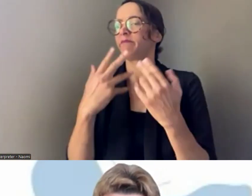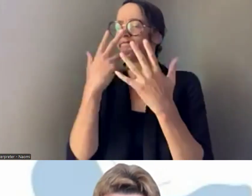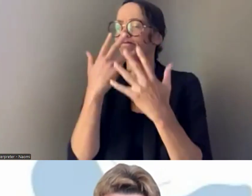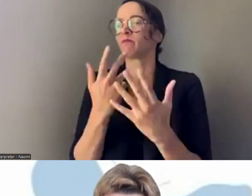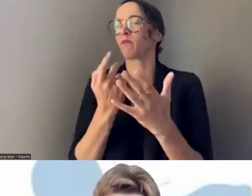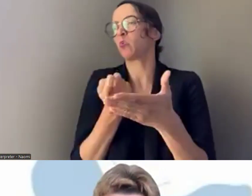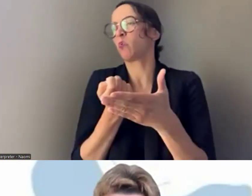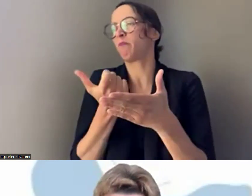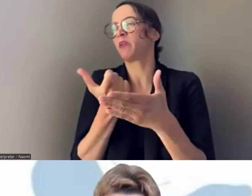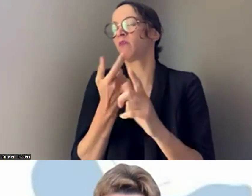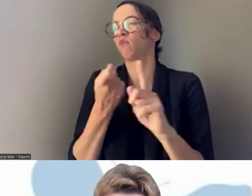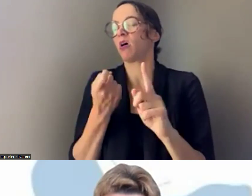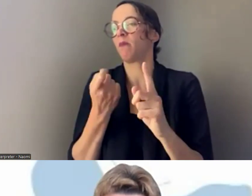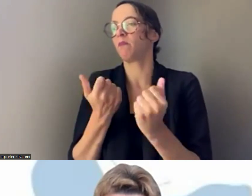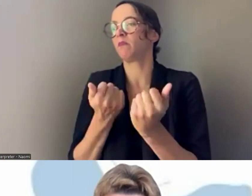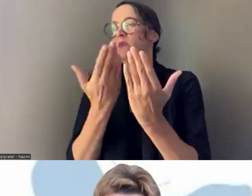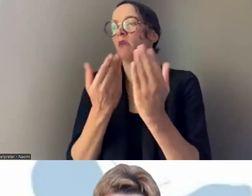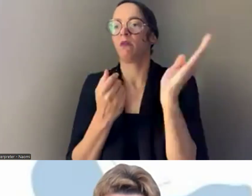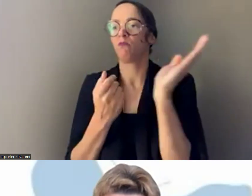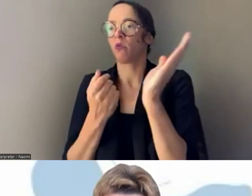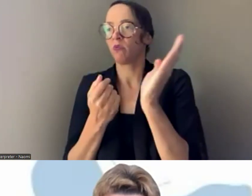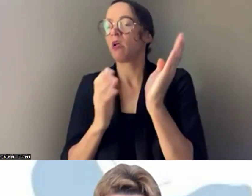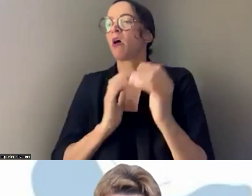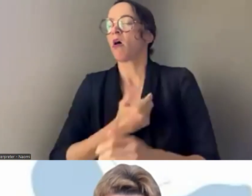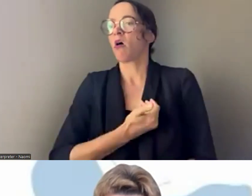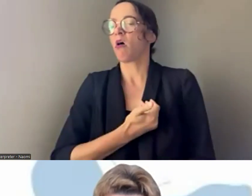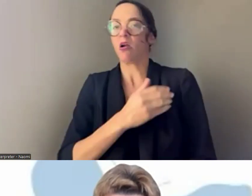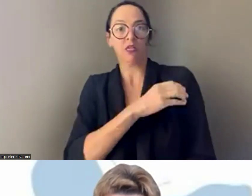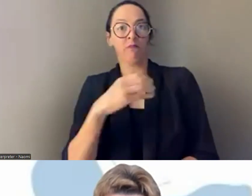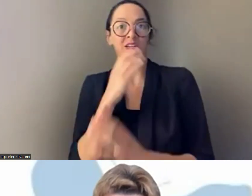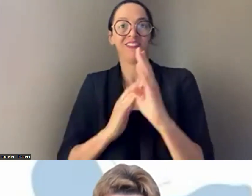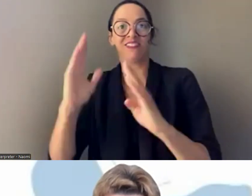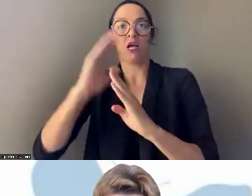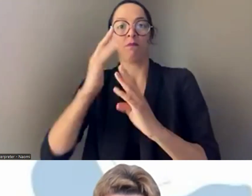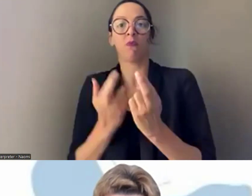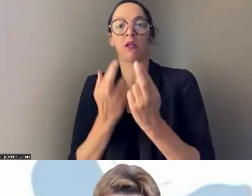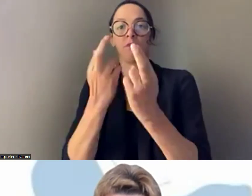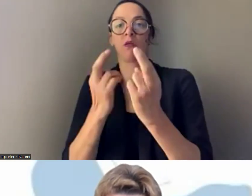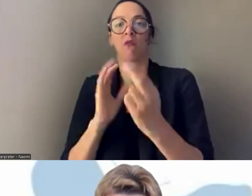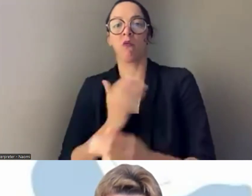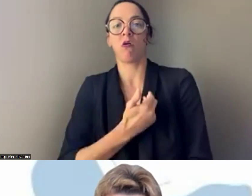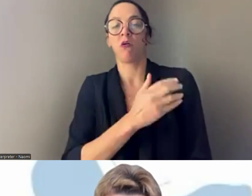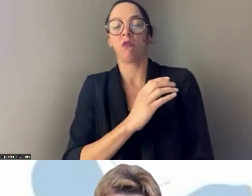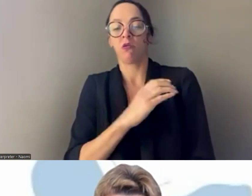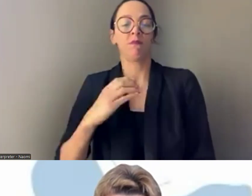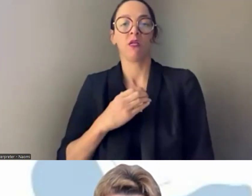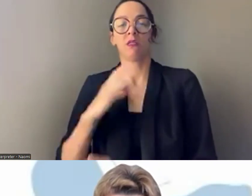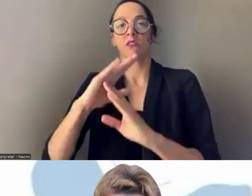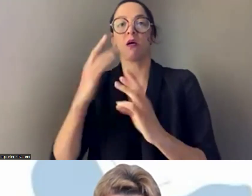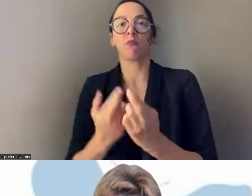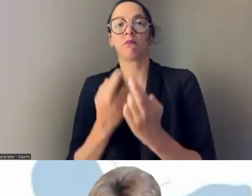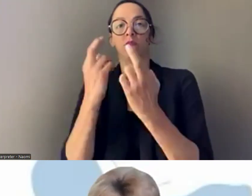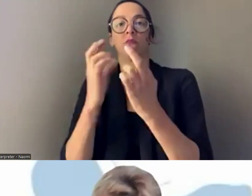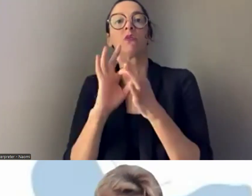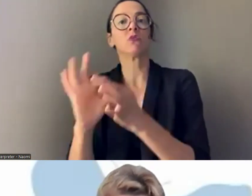presentation, which was our committee's top recommendation. Our committee's top recommendation had to do with